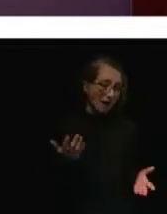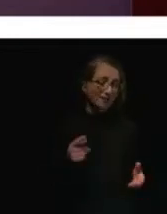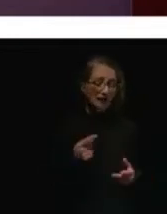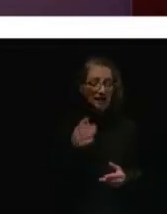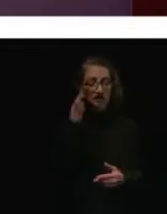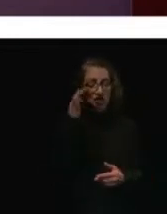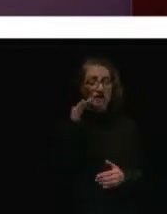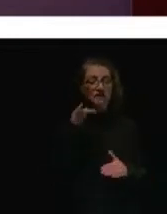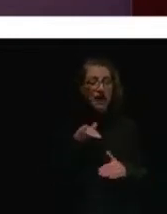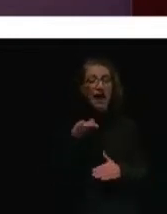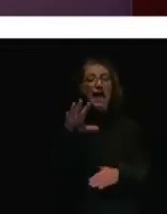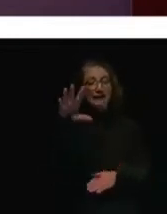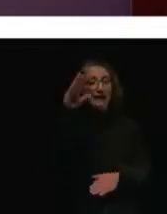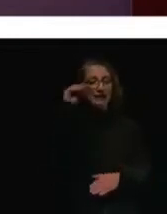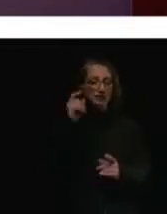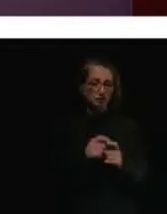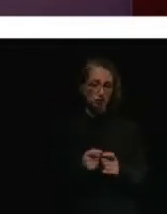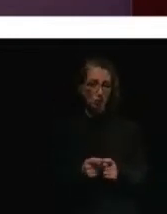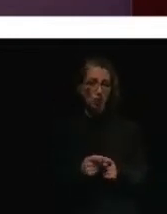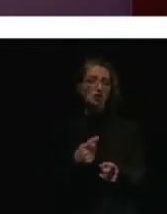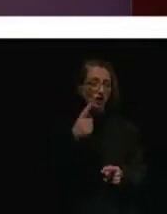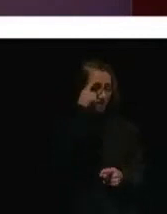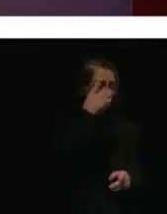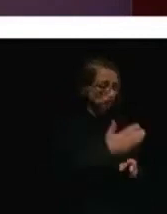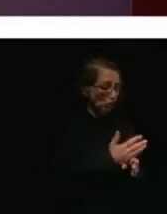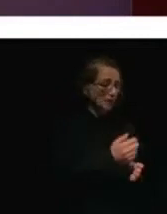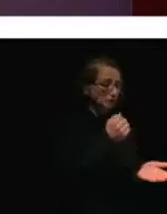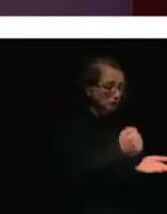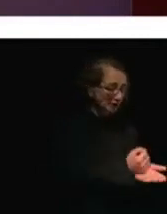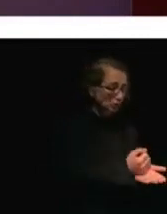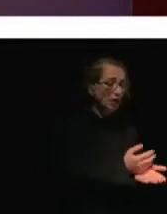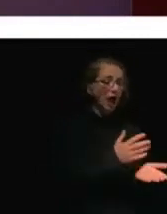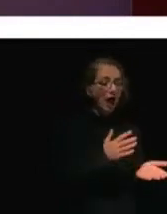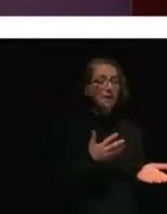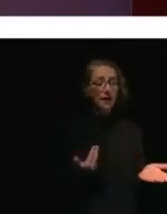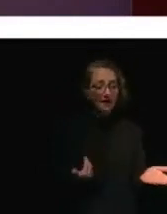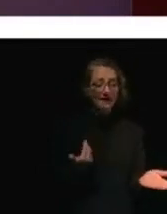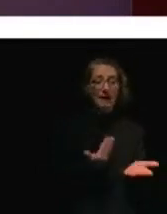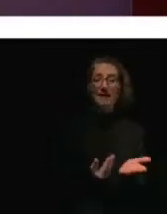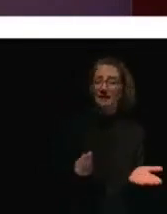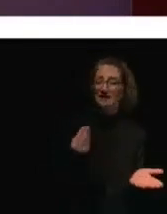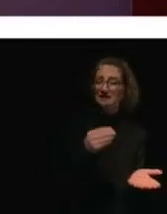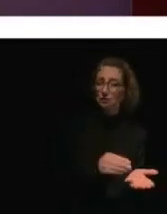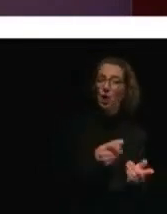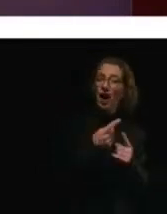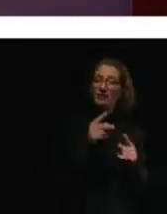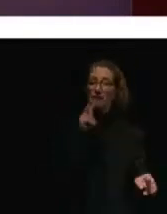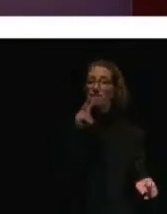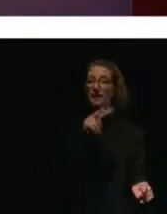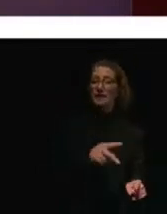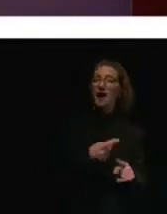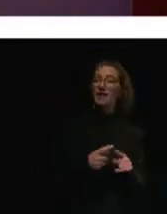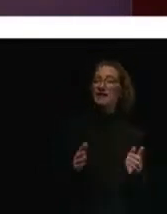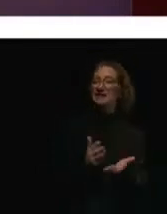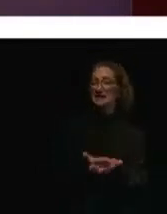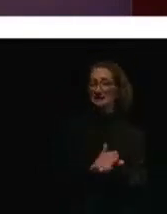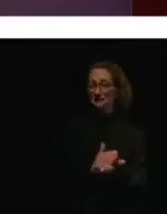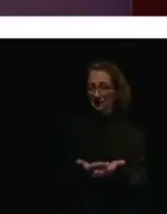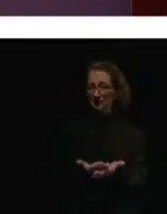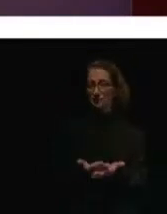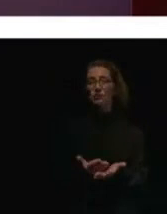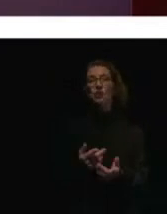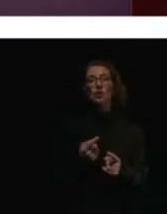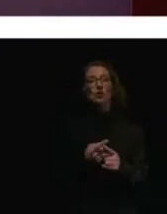recognition value. And beyond that, which is known in the field, there's another point of view and a way to bring